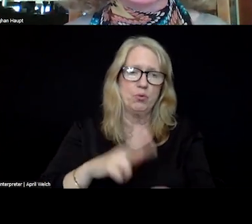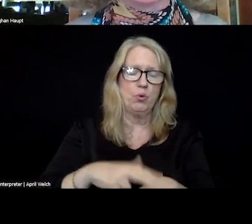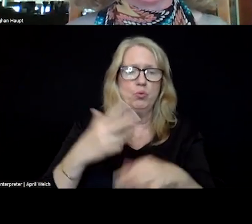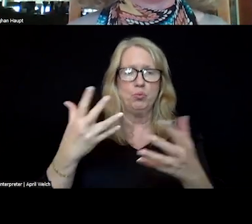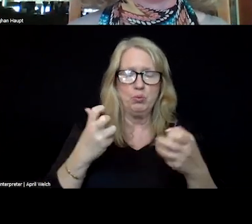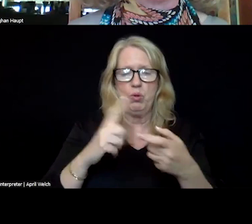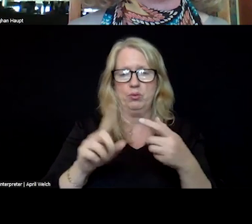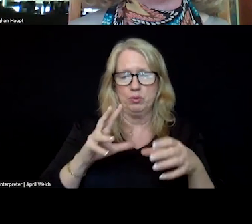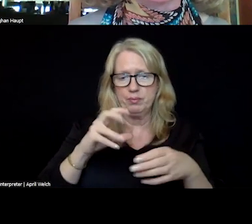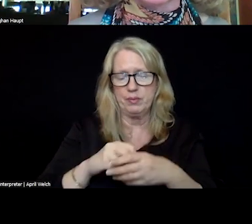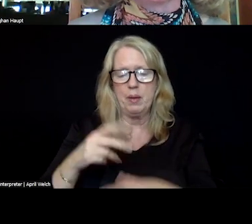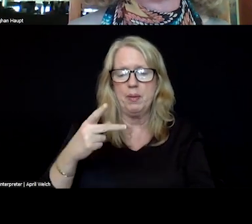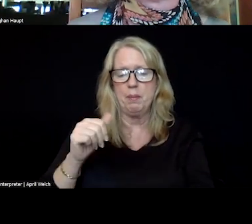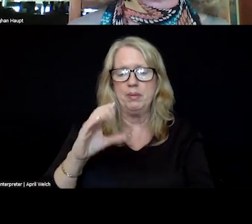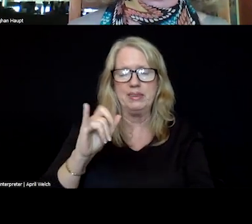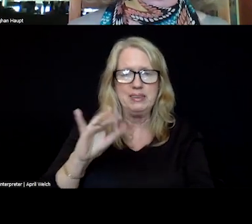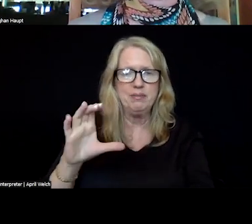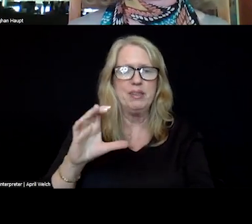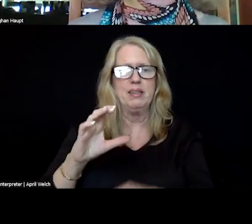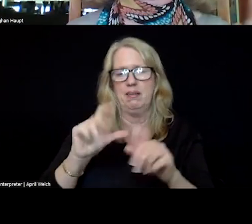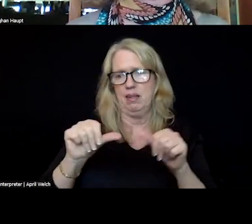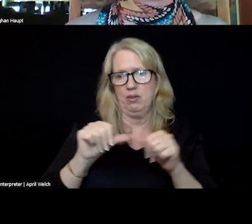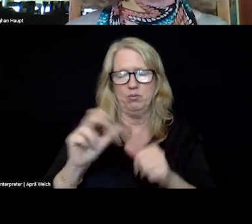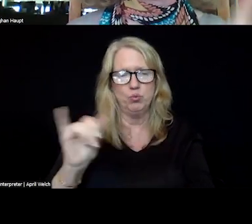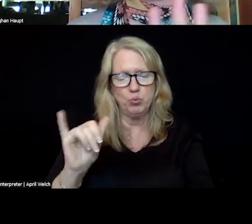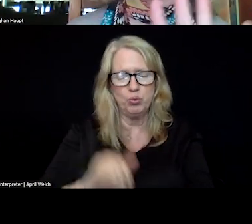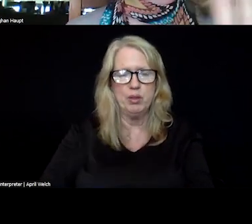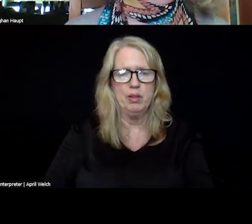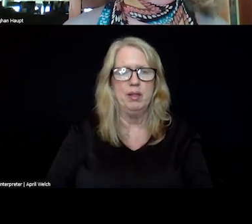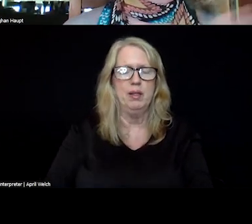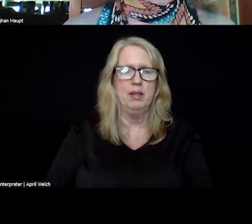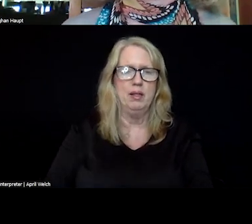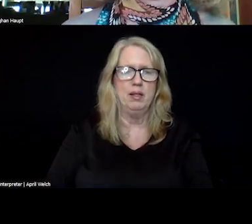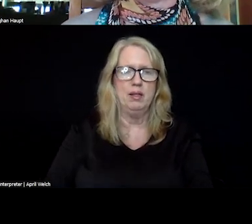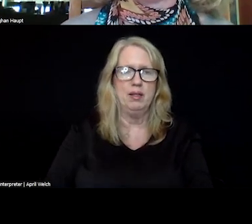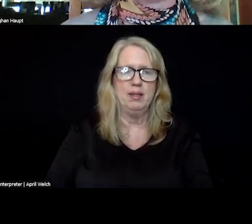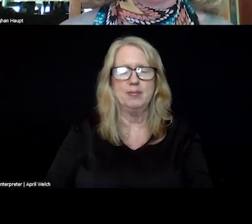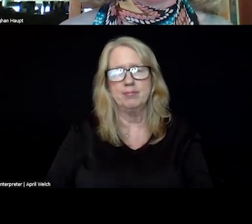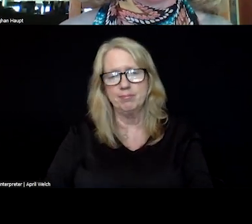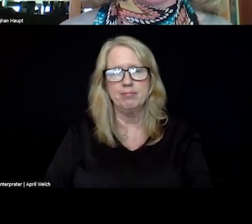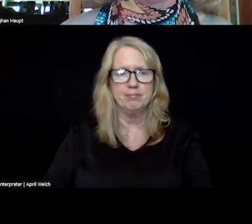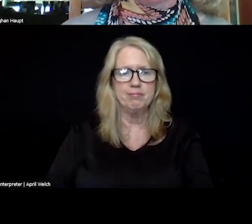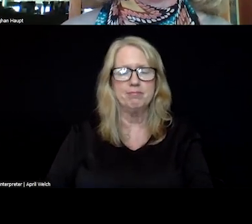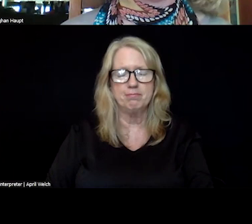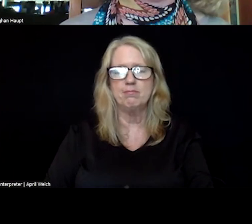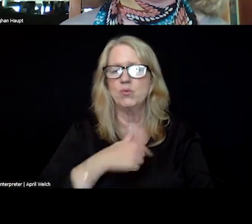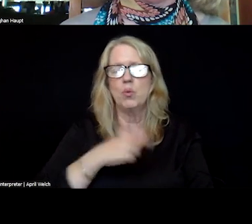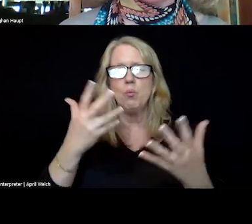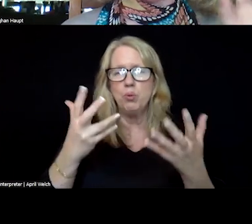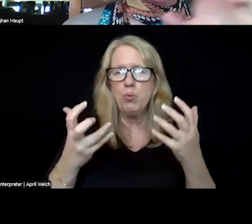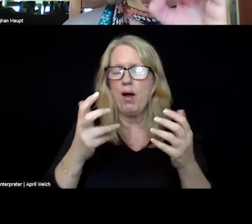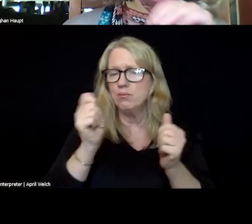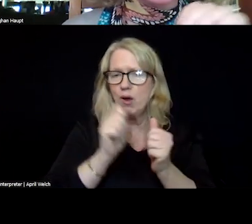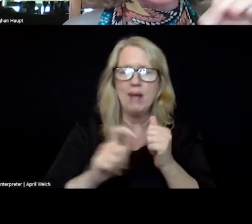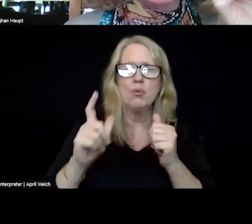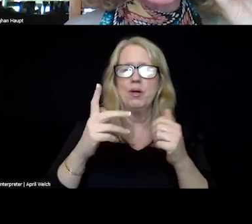include the Pacific jurisdictions as well, and so forth. But we want everybody to have